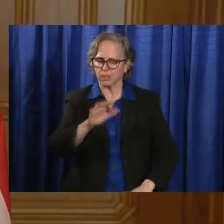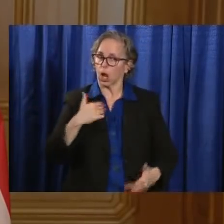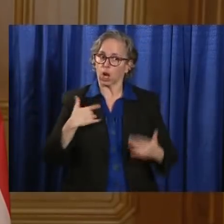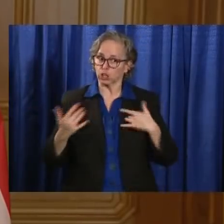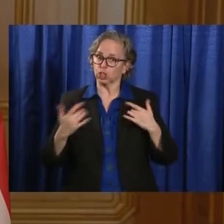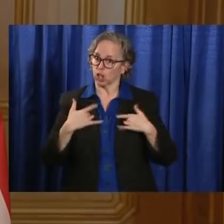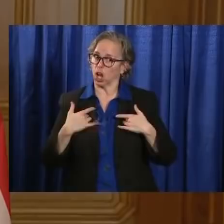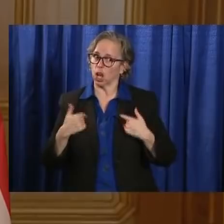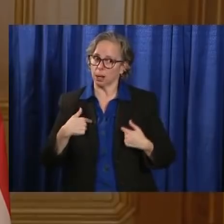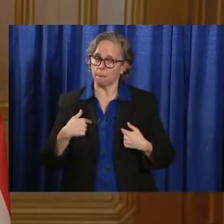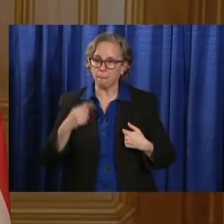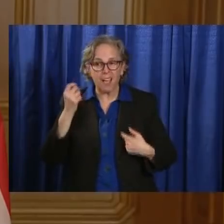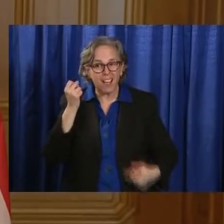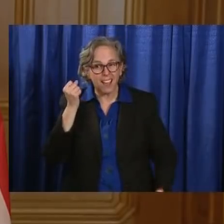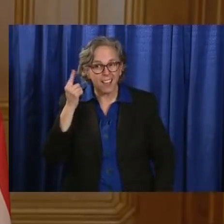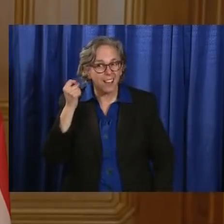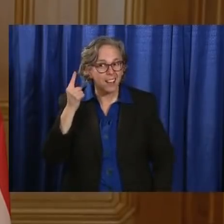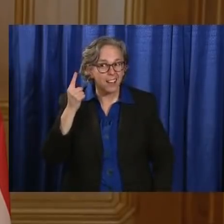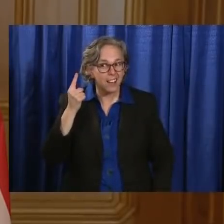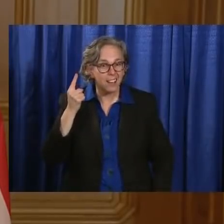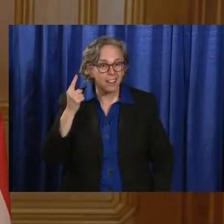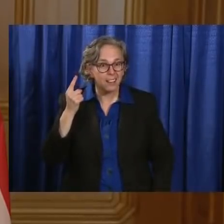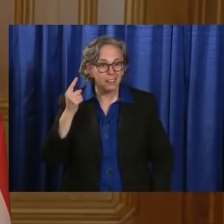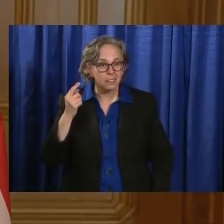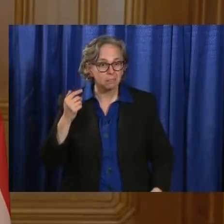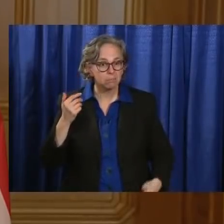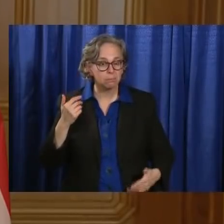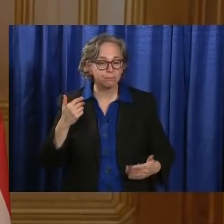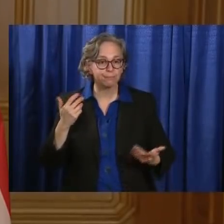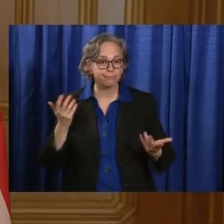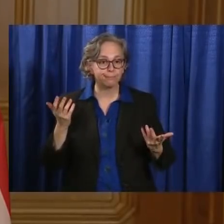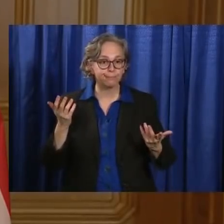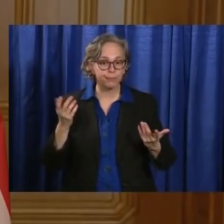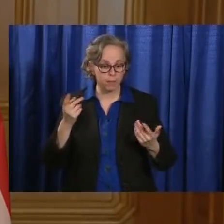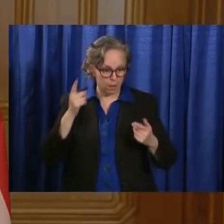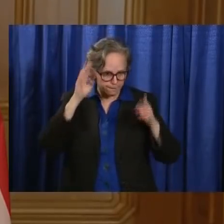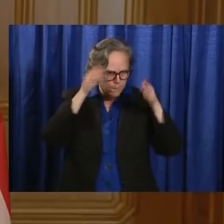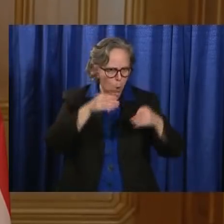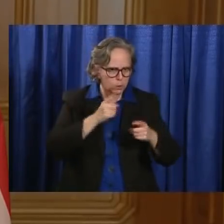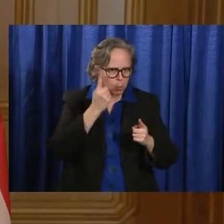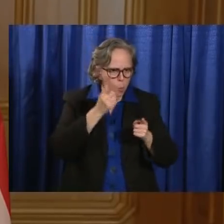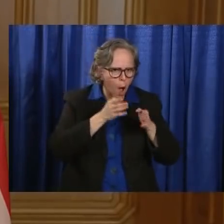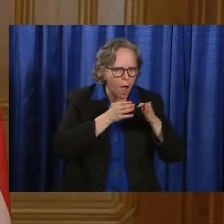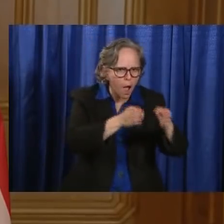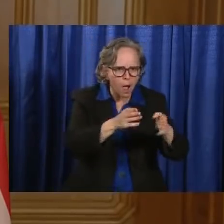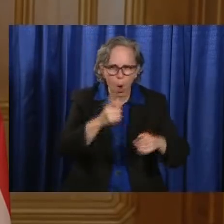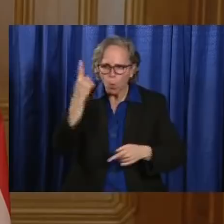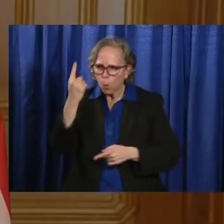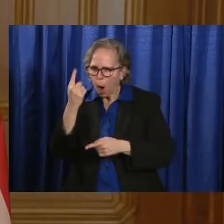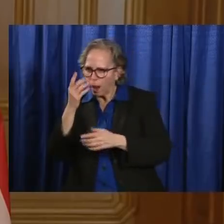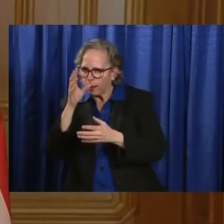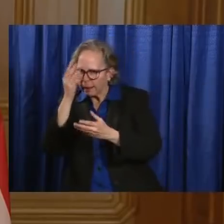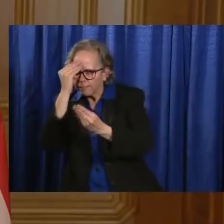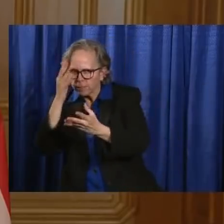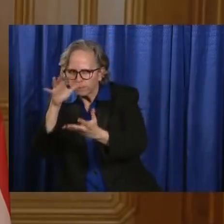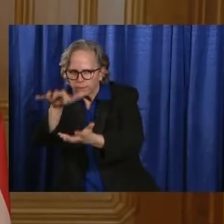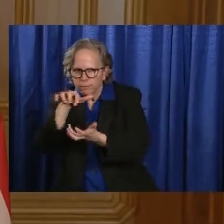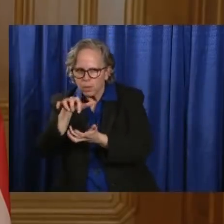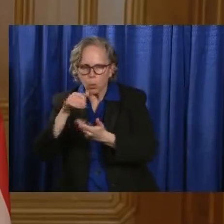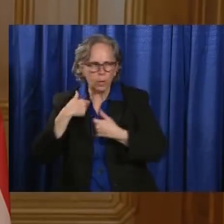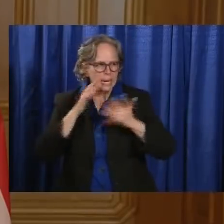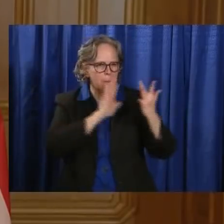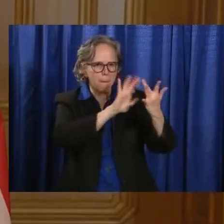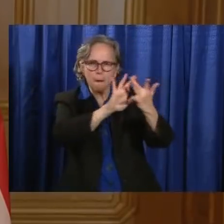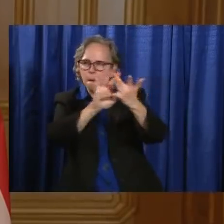But we're not just going one pathway. We're not just going one source. We're going multiple sources. You